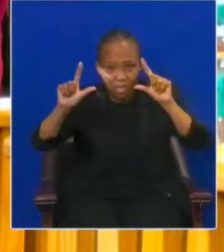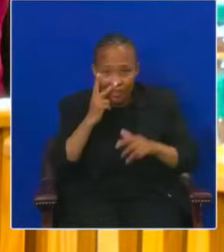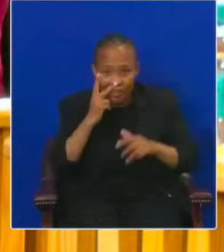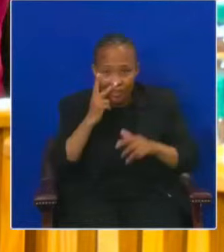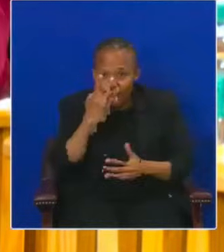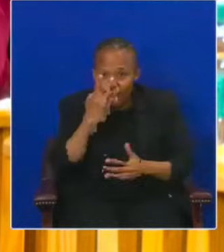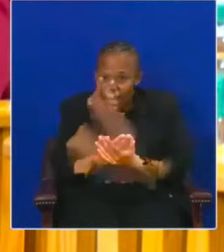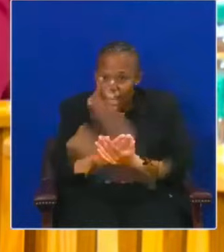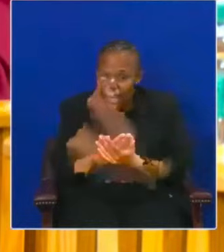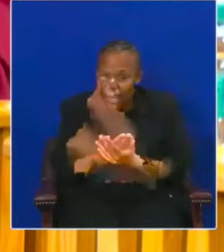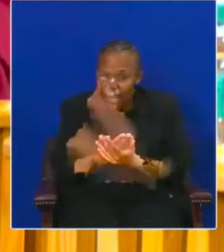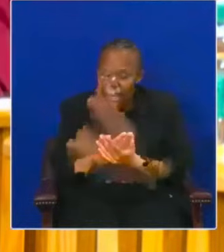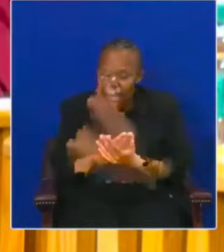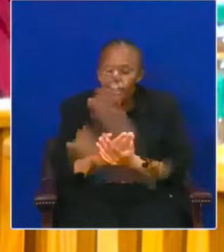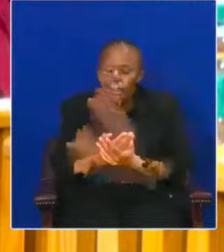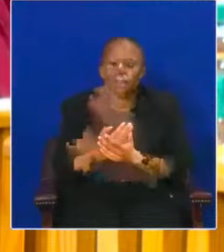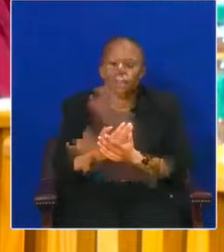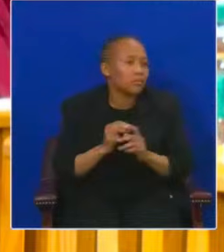please.